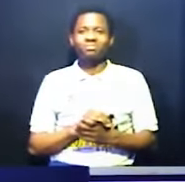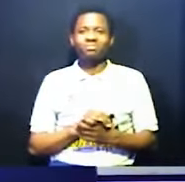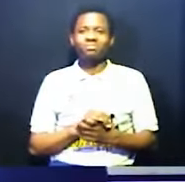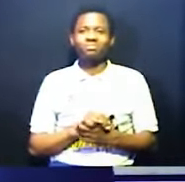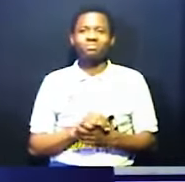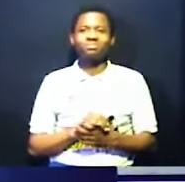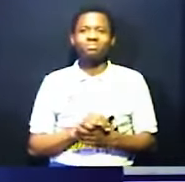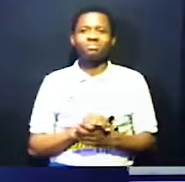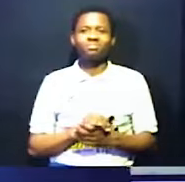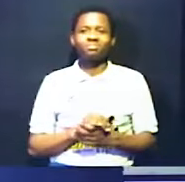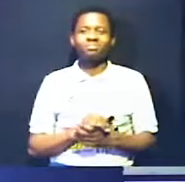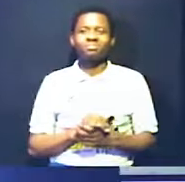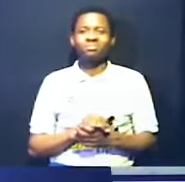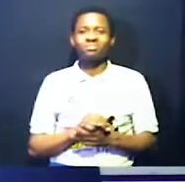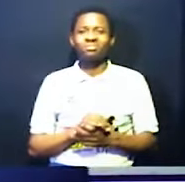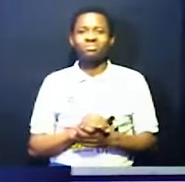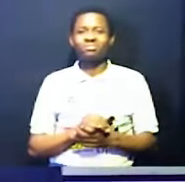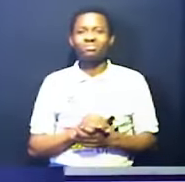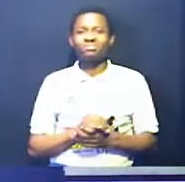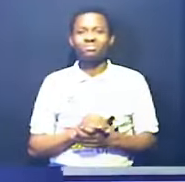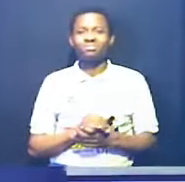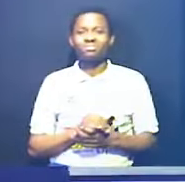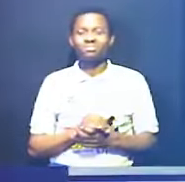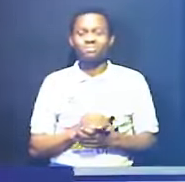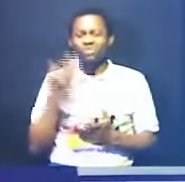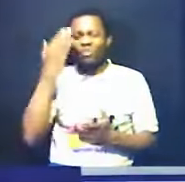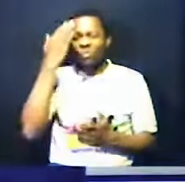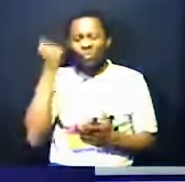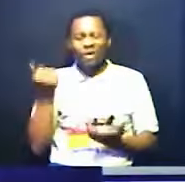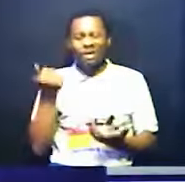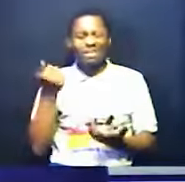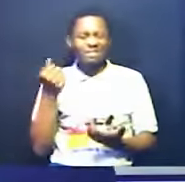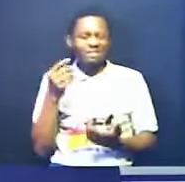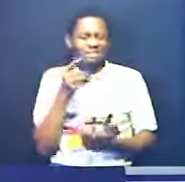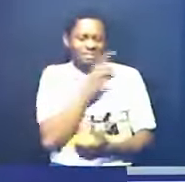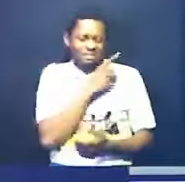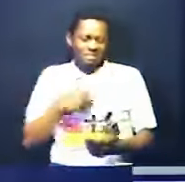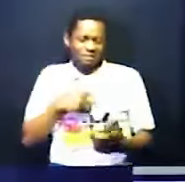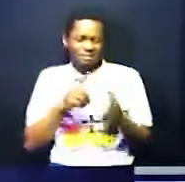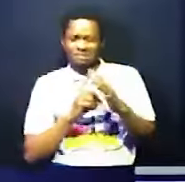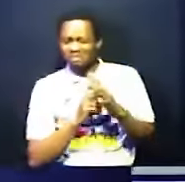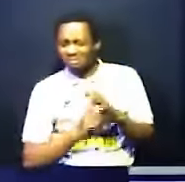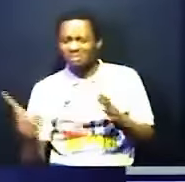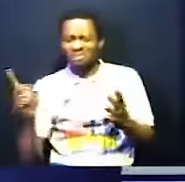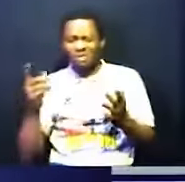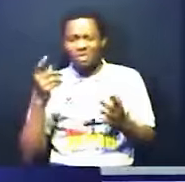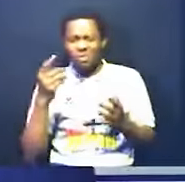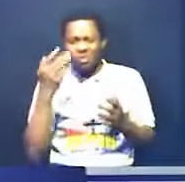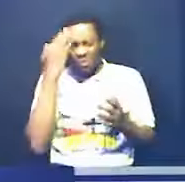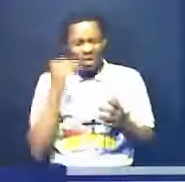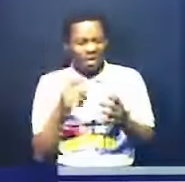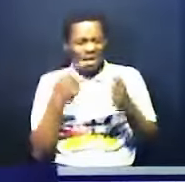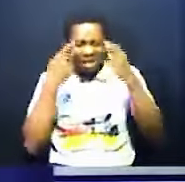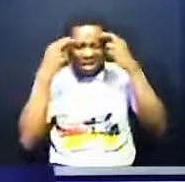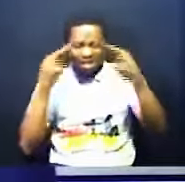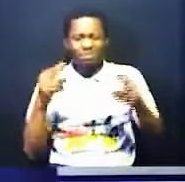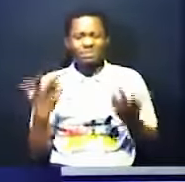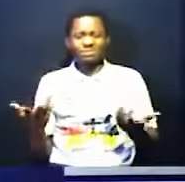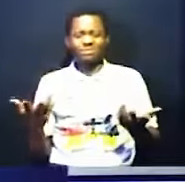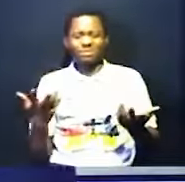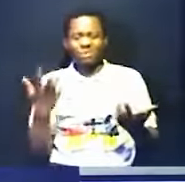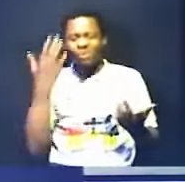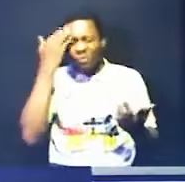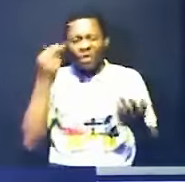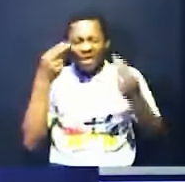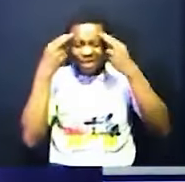wunya Absalom enimono. Now why that? I didn't think David ekan we. Why did this happen? I didn't think we see. Why did